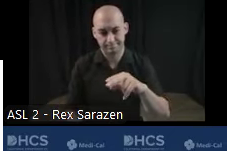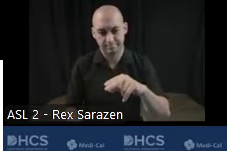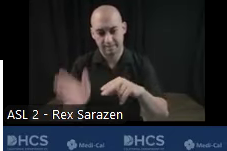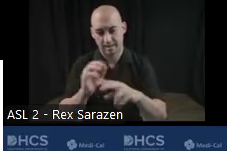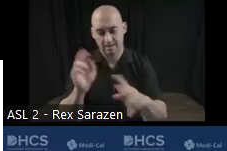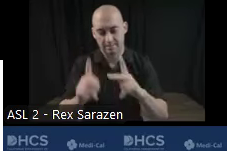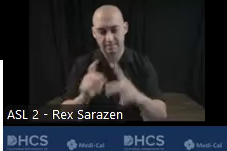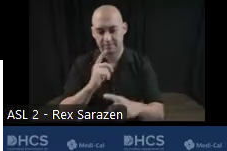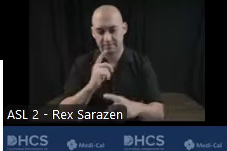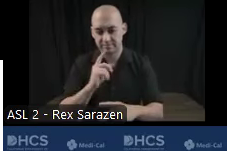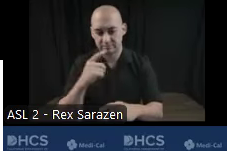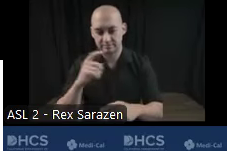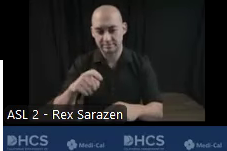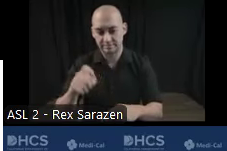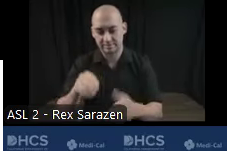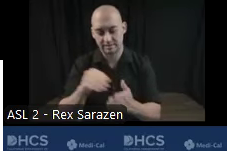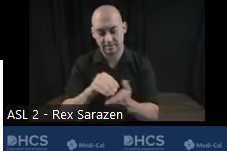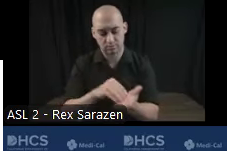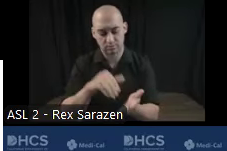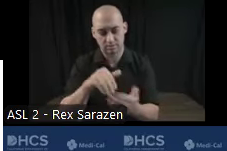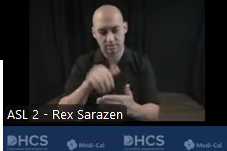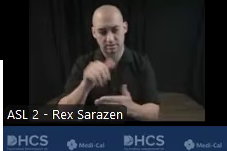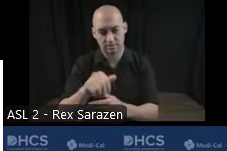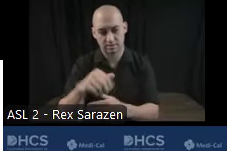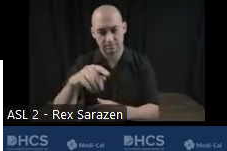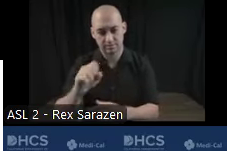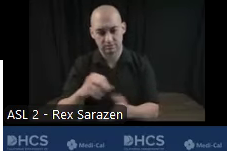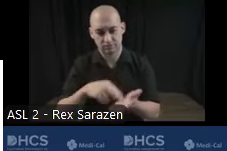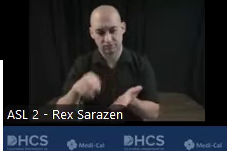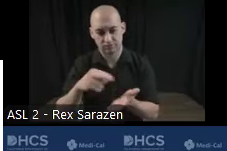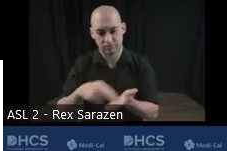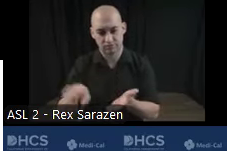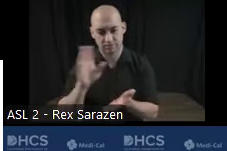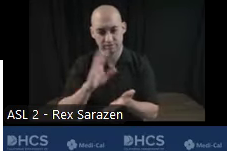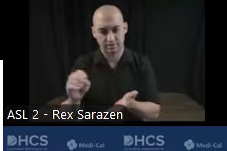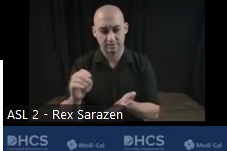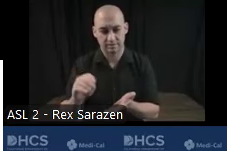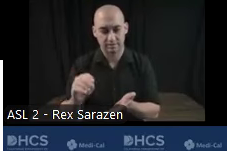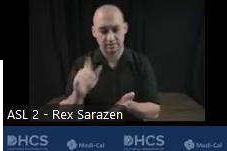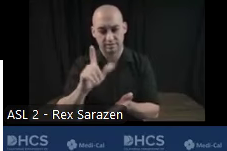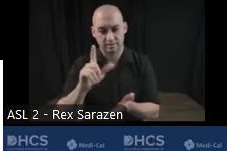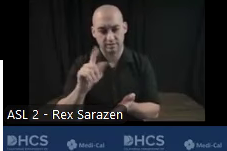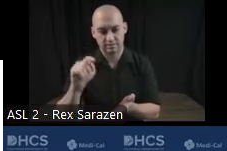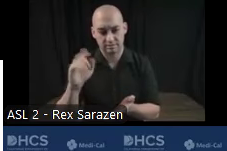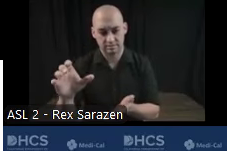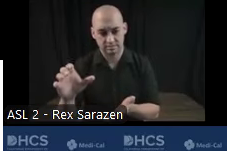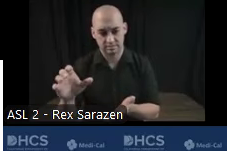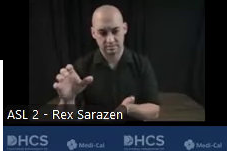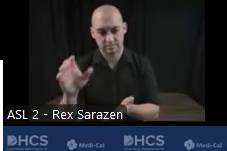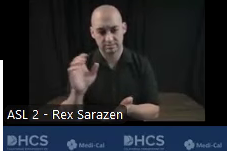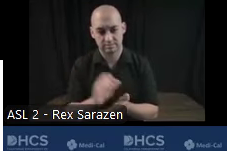as documented in an APS referral, or individuals that have imminent need as documented in the long-term care ombudsman